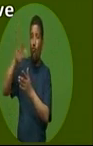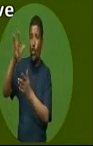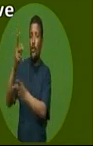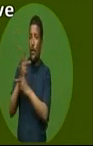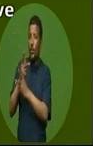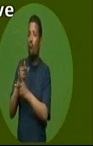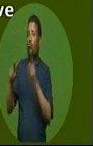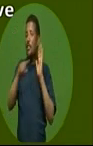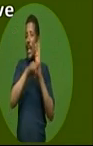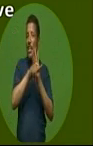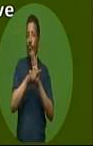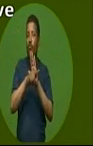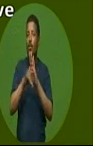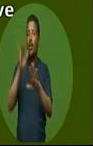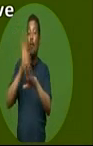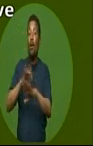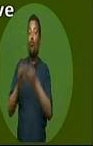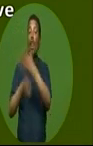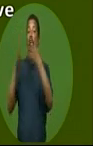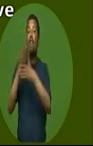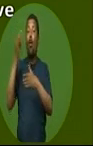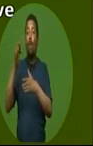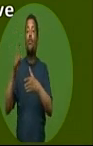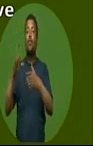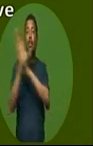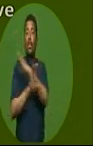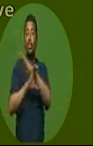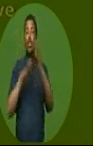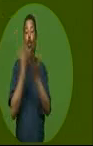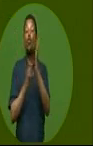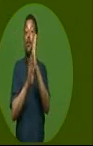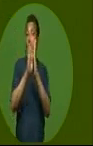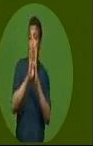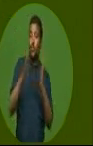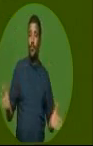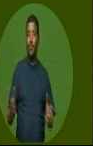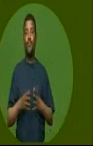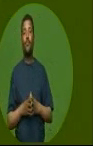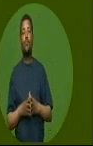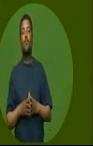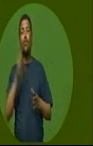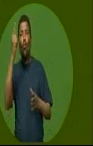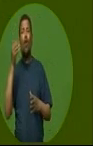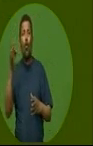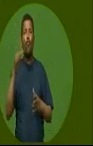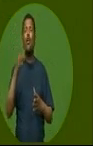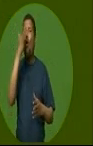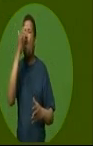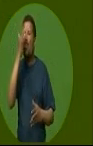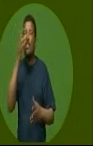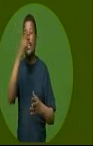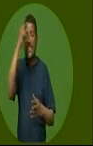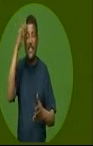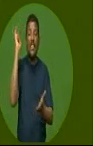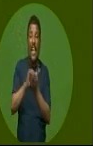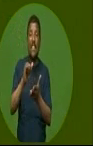negative impact on the level of a nation's economic growth. One of the obvious reasons